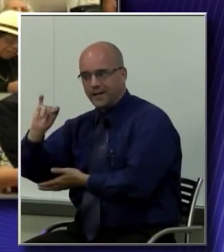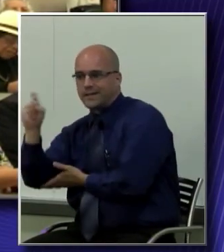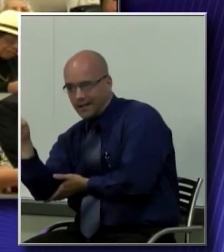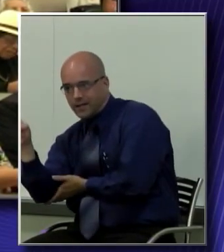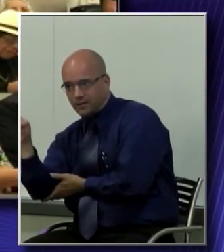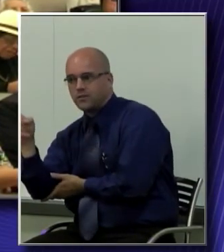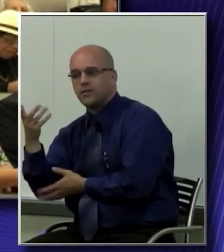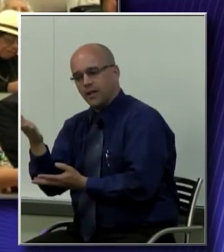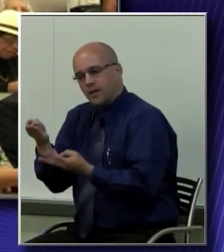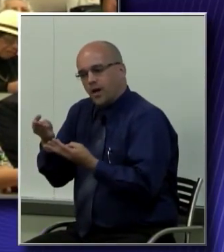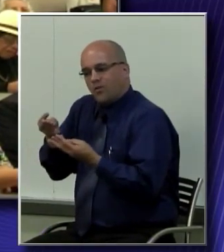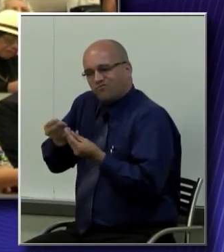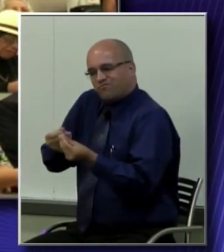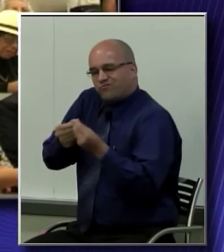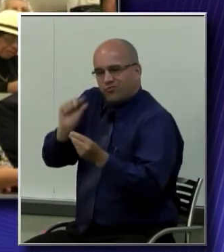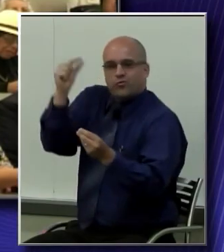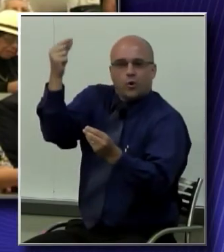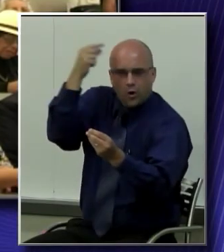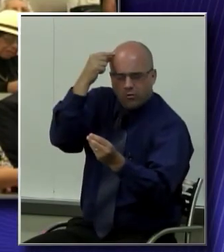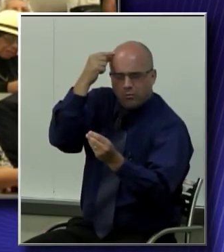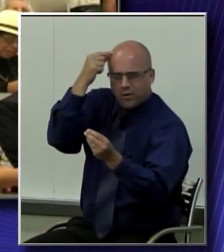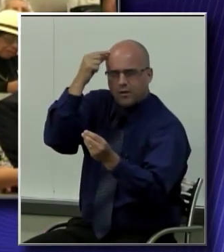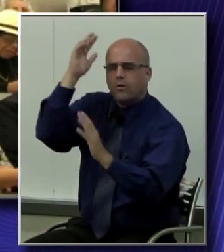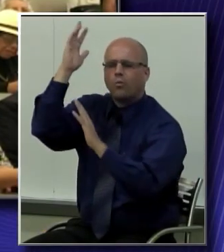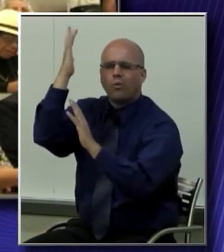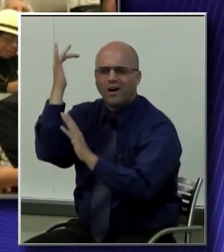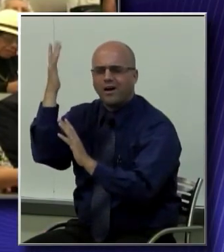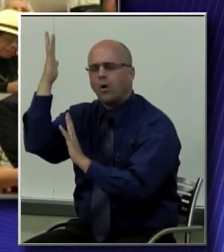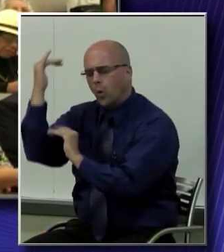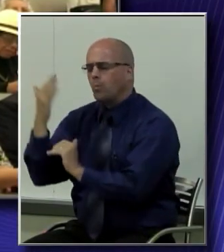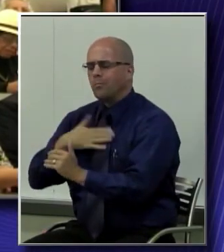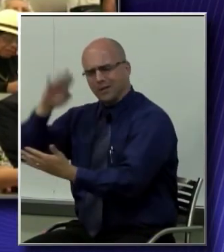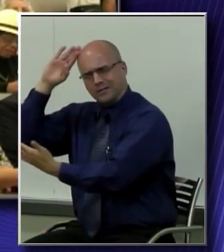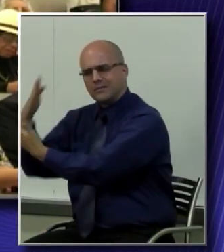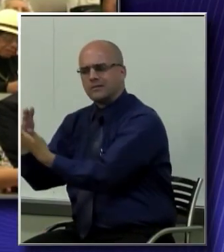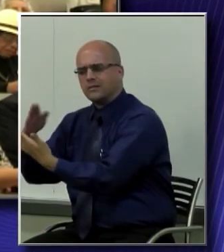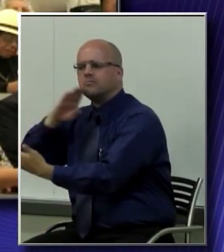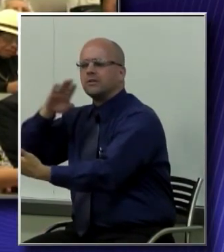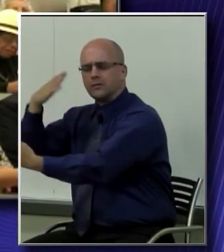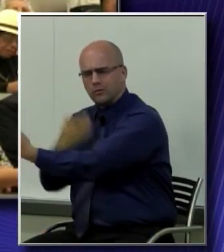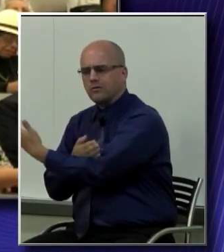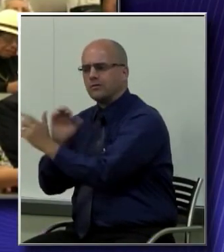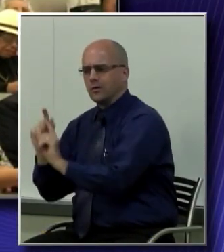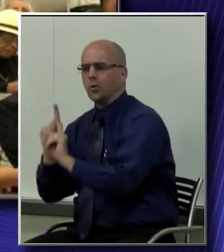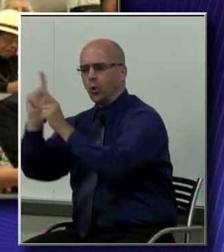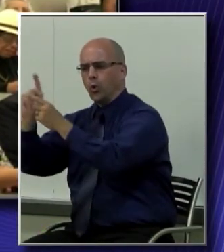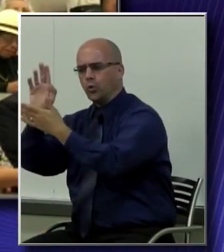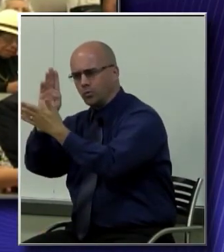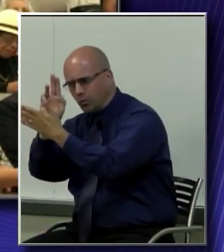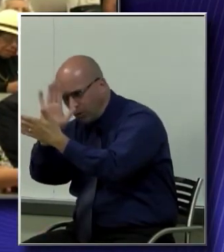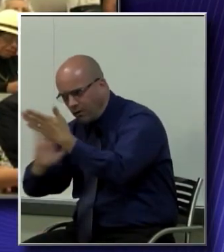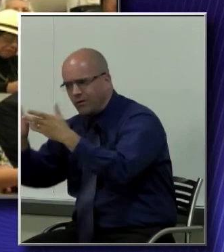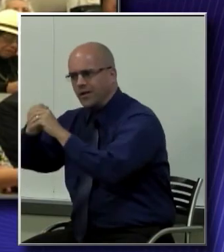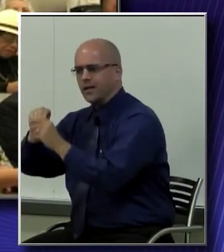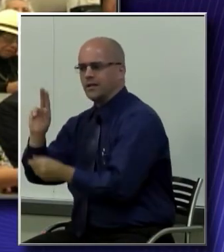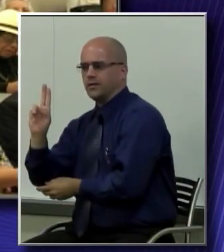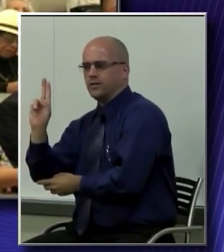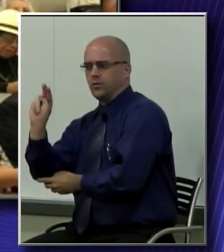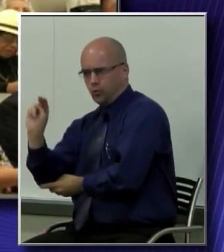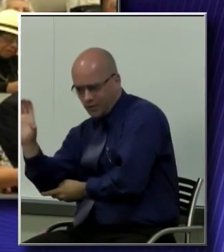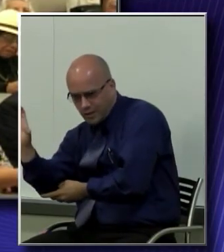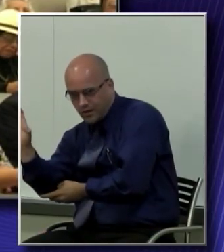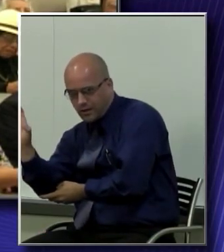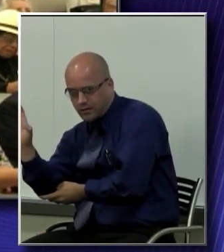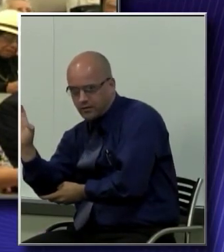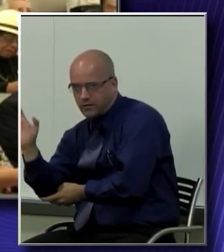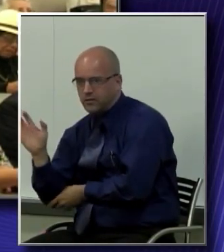their sons and daughters can afford to attend and graduate from an institution within the University of North Carolina. Whatever